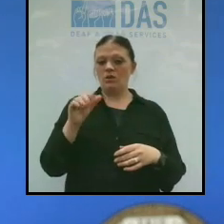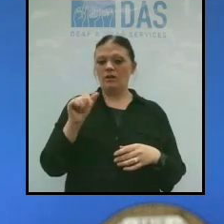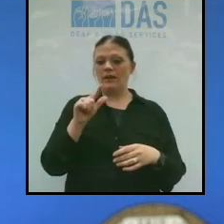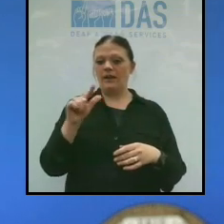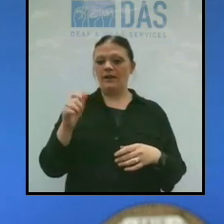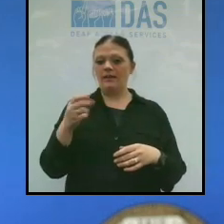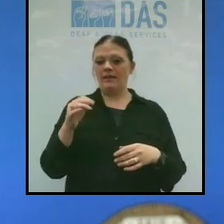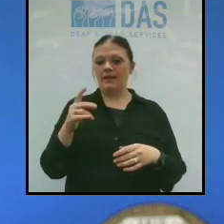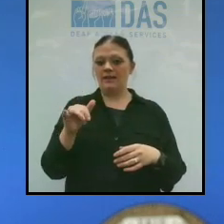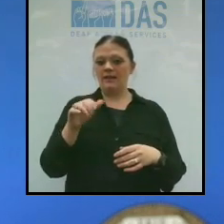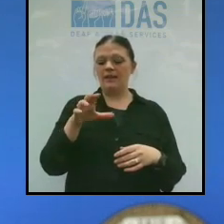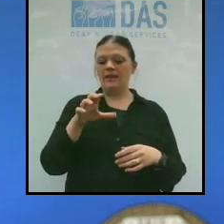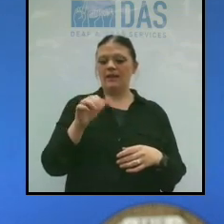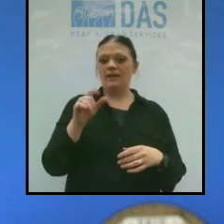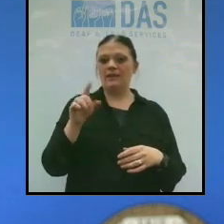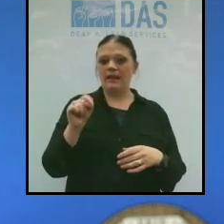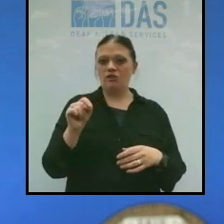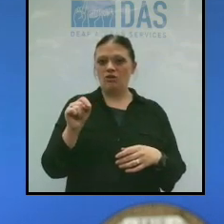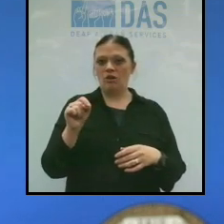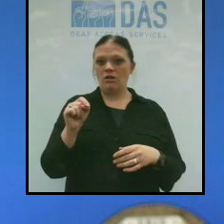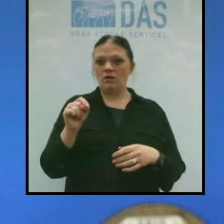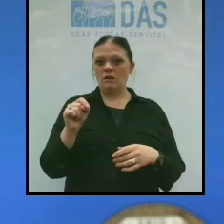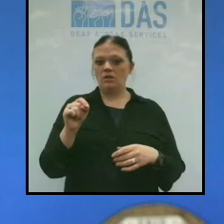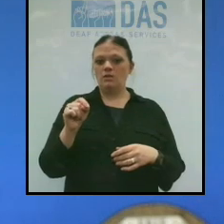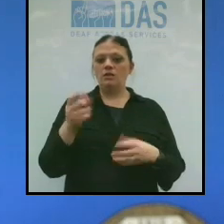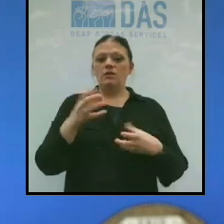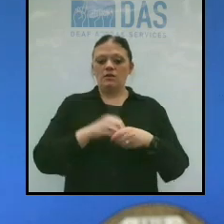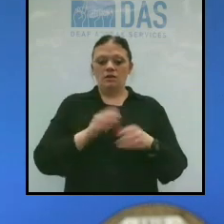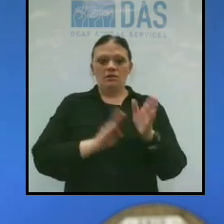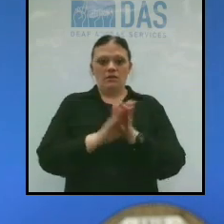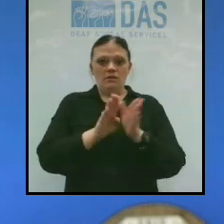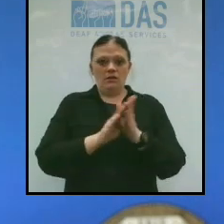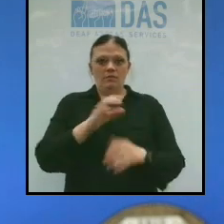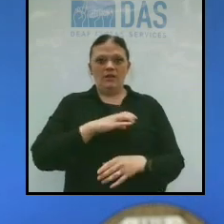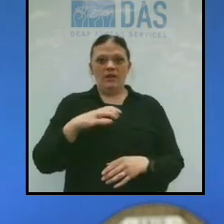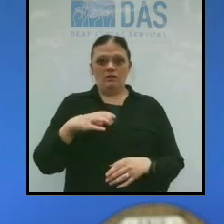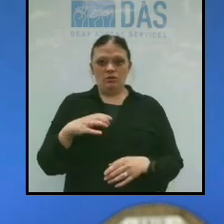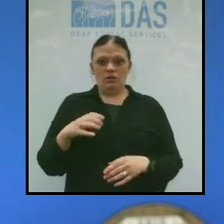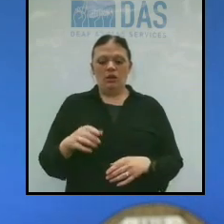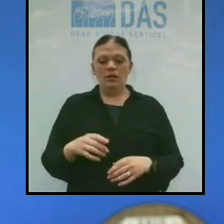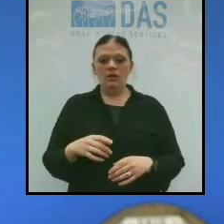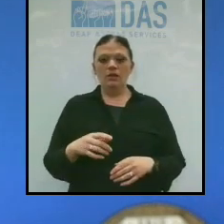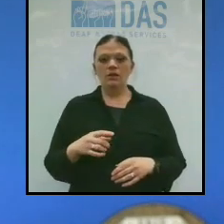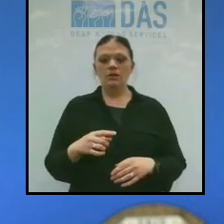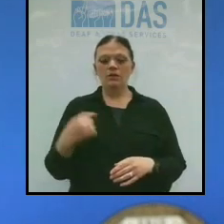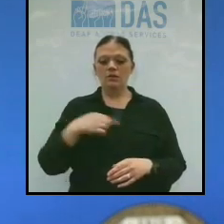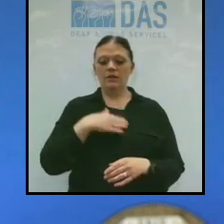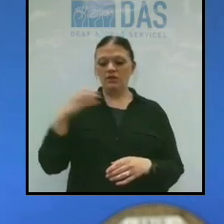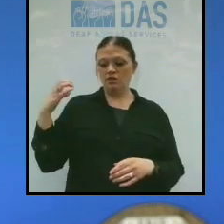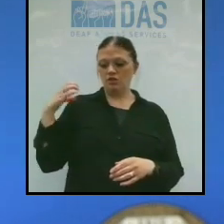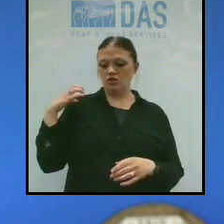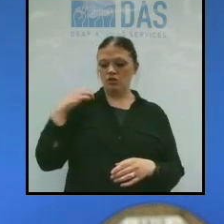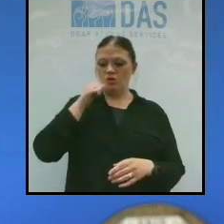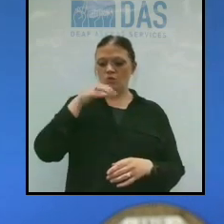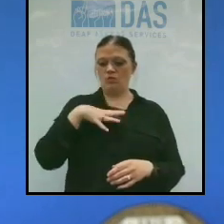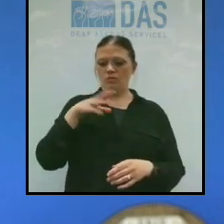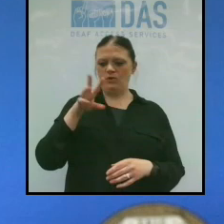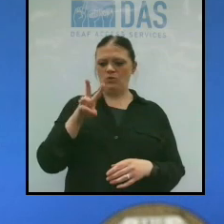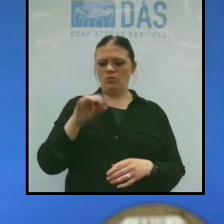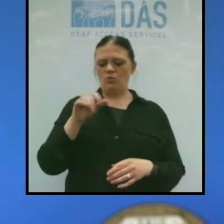Cattaraugus counties, which are part of the Western New York Regional Economic Development Council zone. So we had Chairwoman Rebecca Whittish